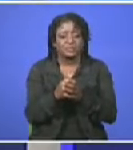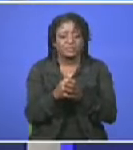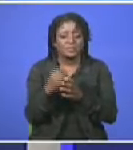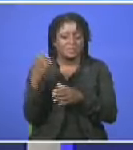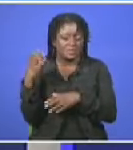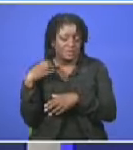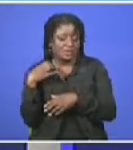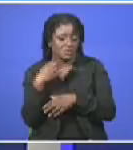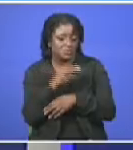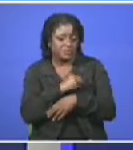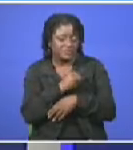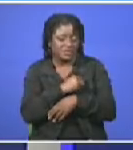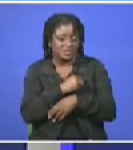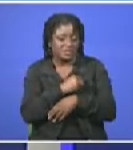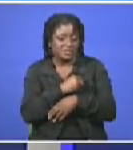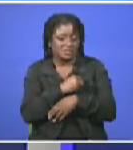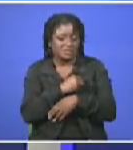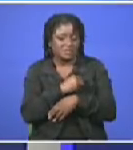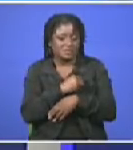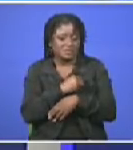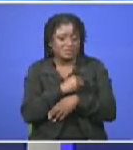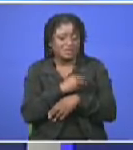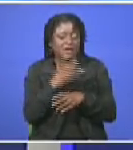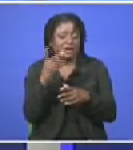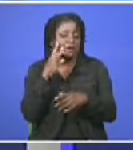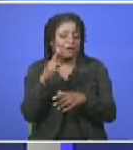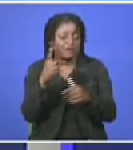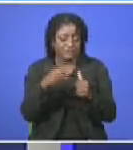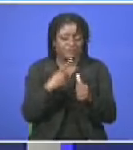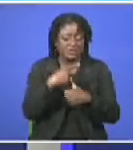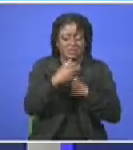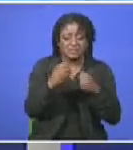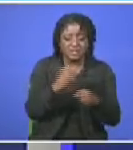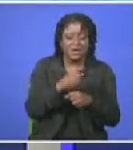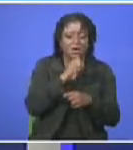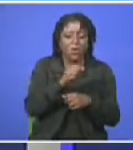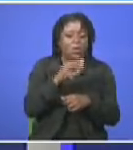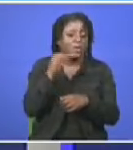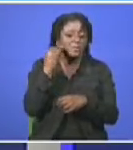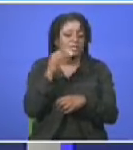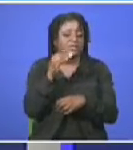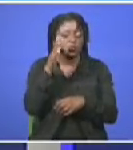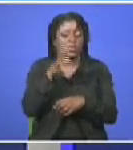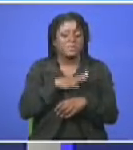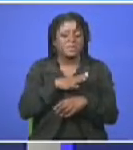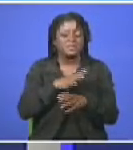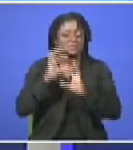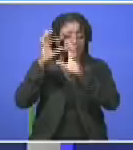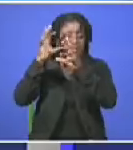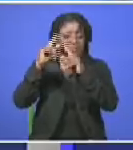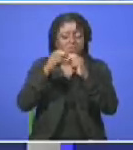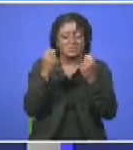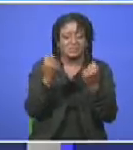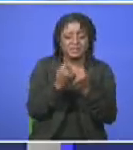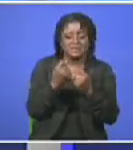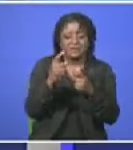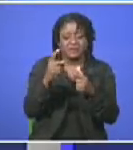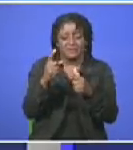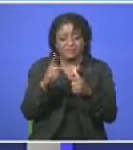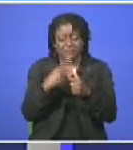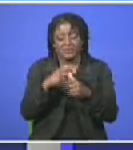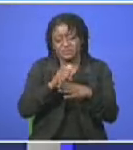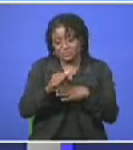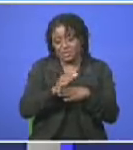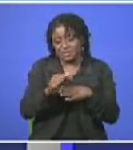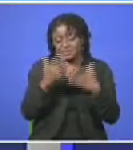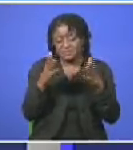begin her first year as head coach of the Ole Miss Running Rebels women's basketball team. Their first practice is in the books, and Coach Yo